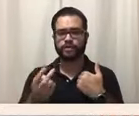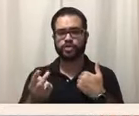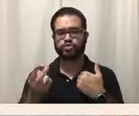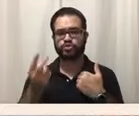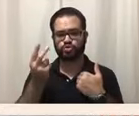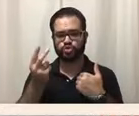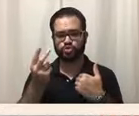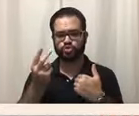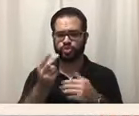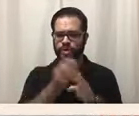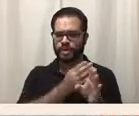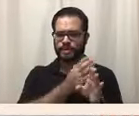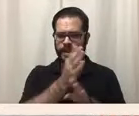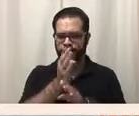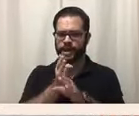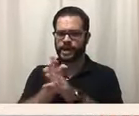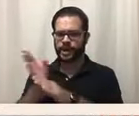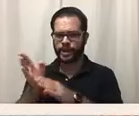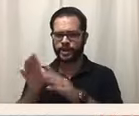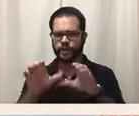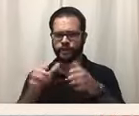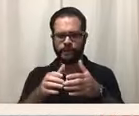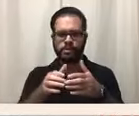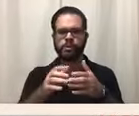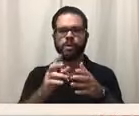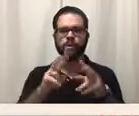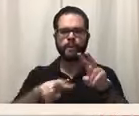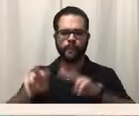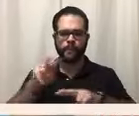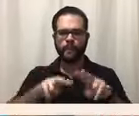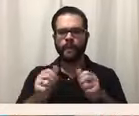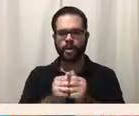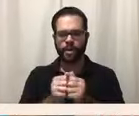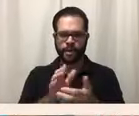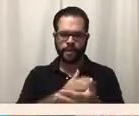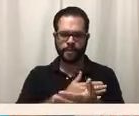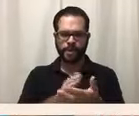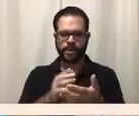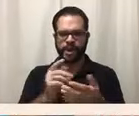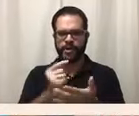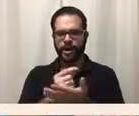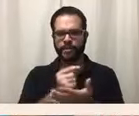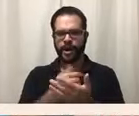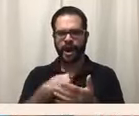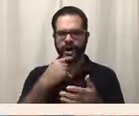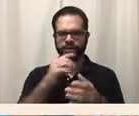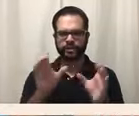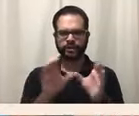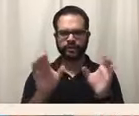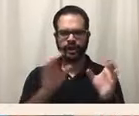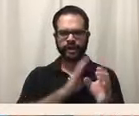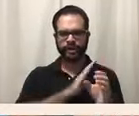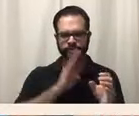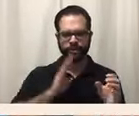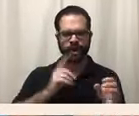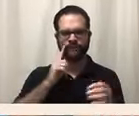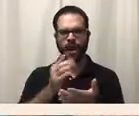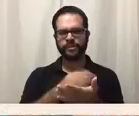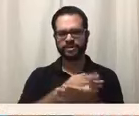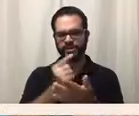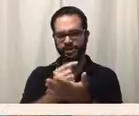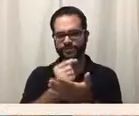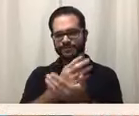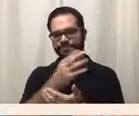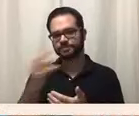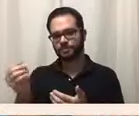entities overseeing music therapy: Certification Board for Music Therapists and the American Music Therapy